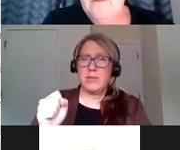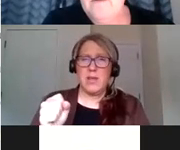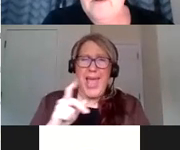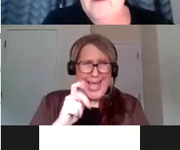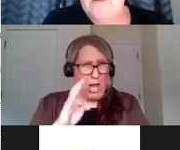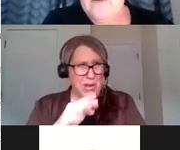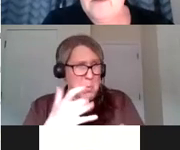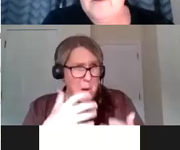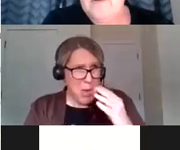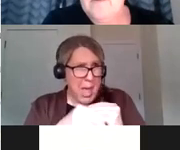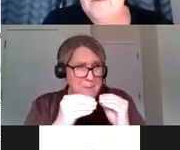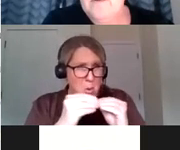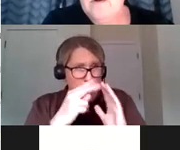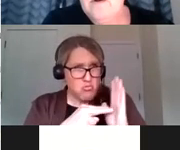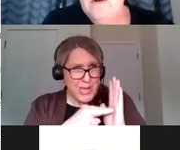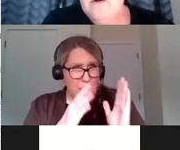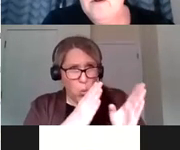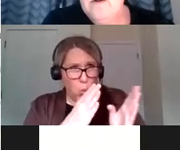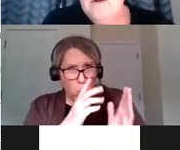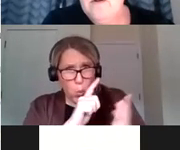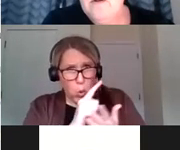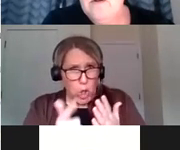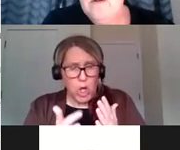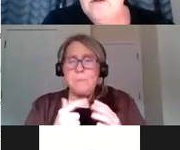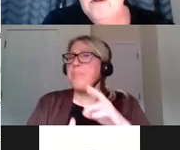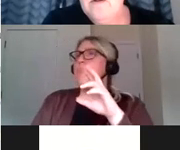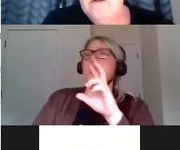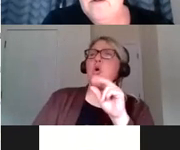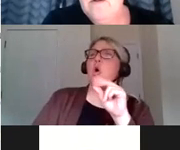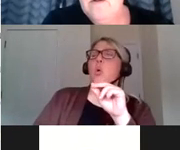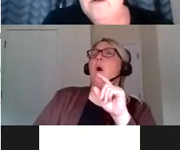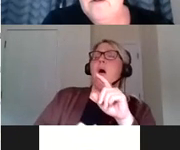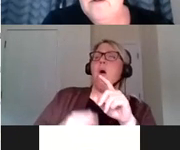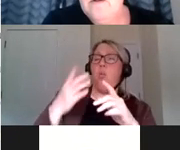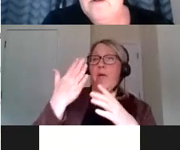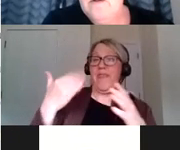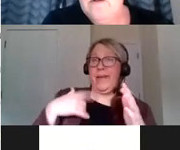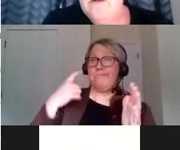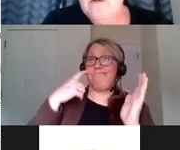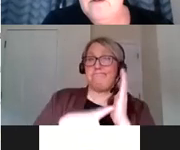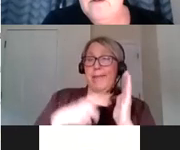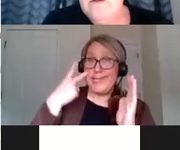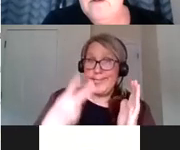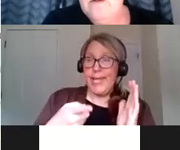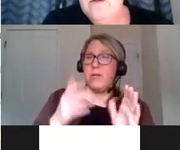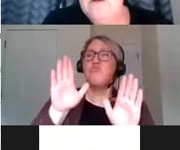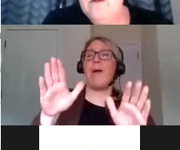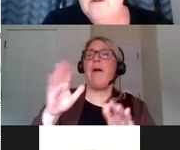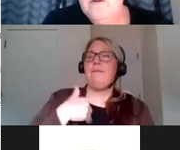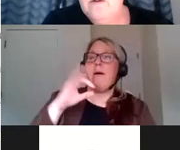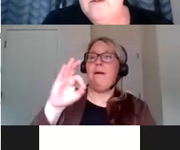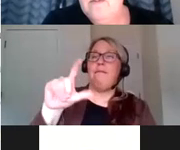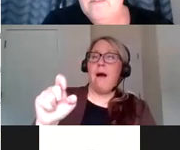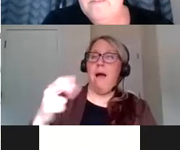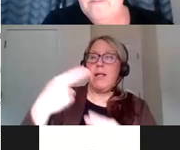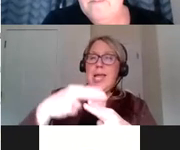that we should touch on? No, the only thing that I do see is it's great that you actually have the file name at the top